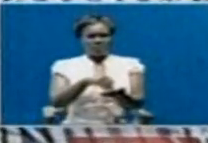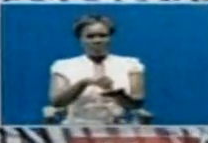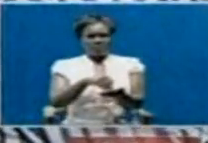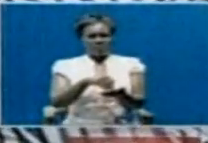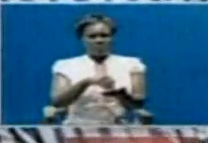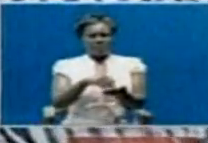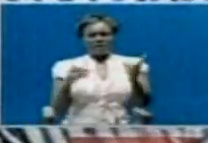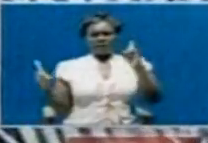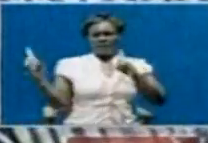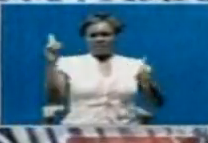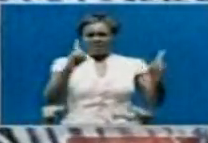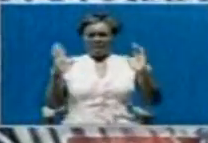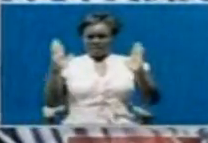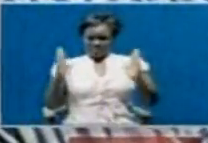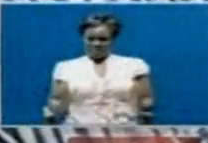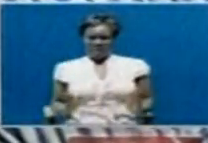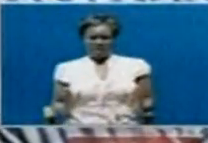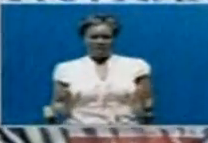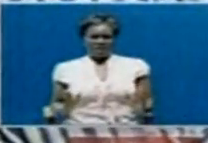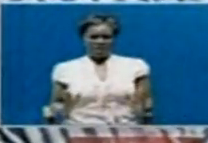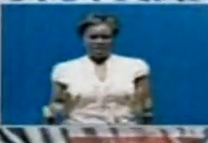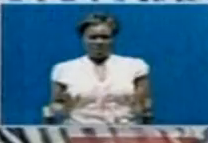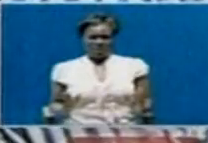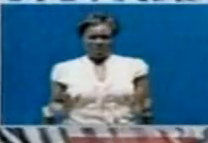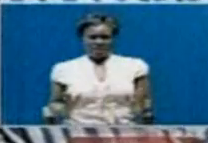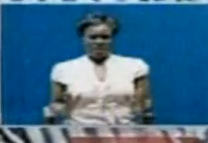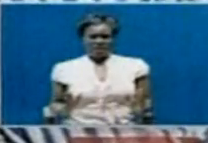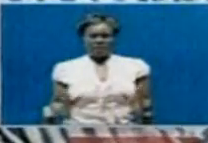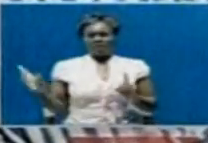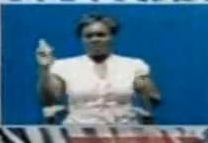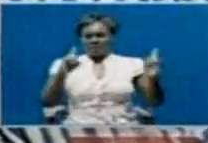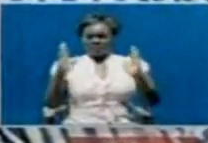the dancer. Yes. Remember earlier on, dancer. A dancer who could have made it on any stage. Huh? Yes, it's unfortunate. Any stage.